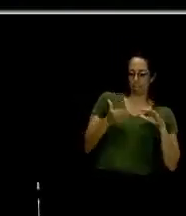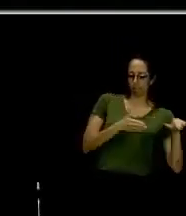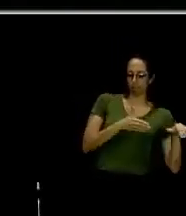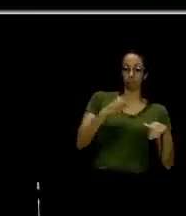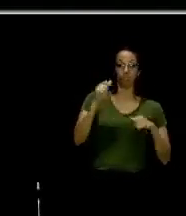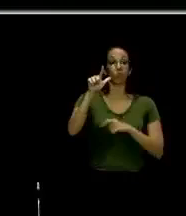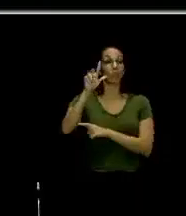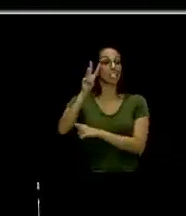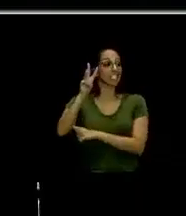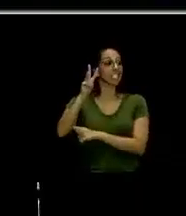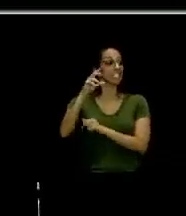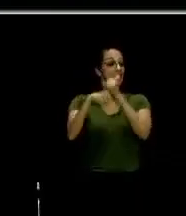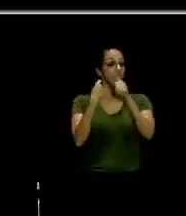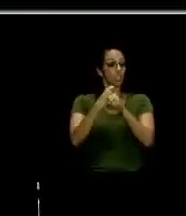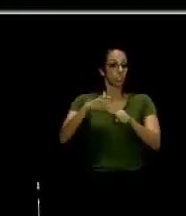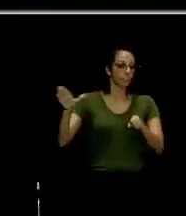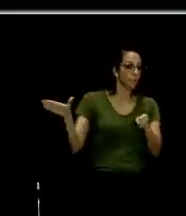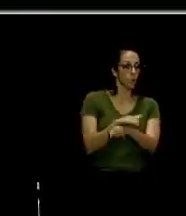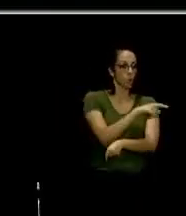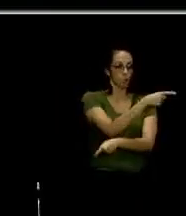26 years? Raise your hand.